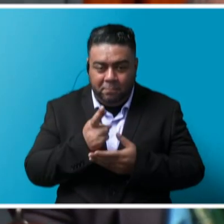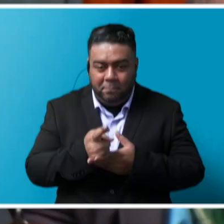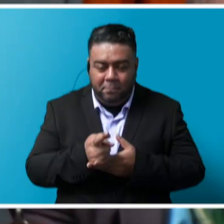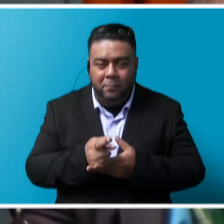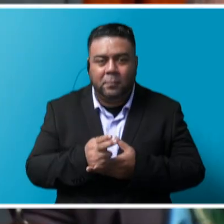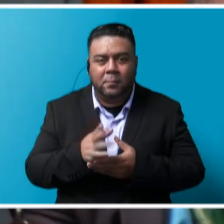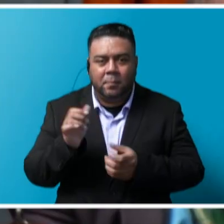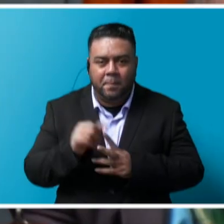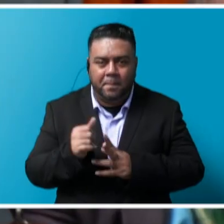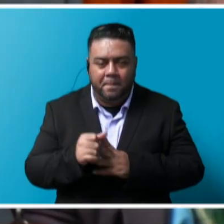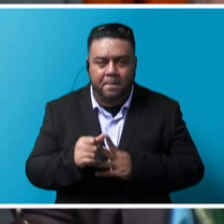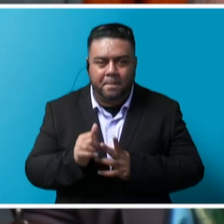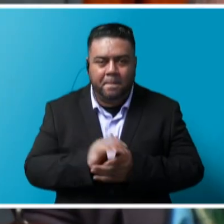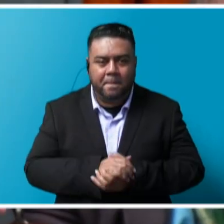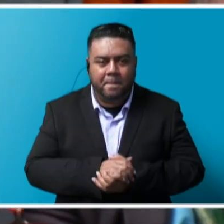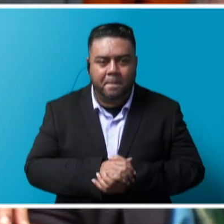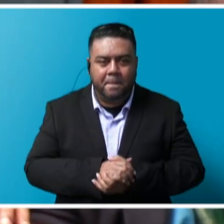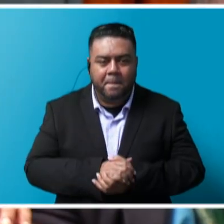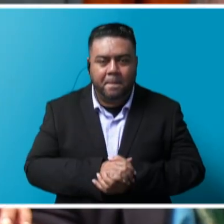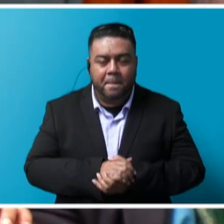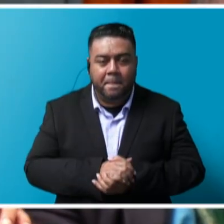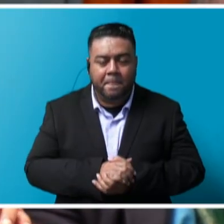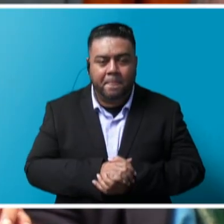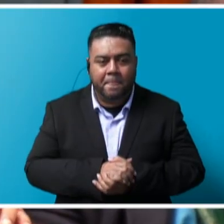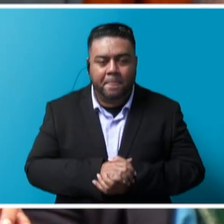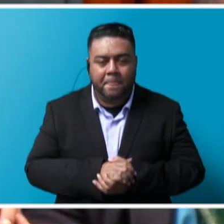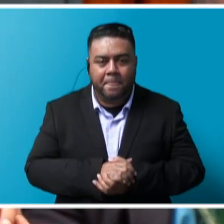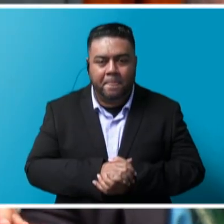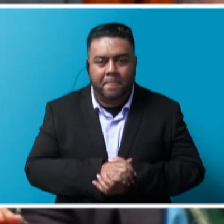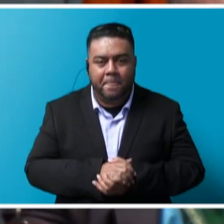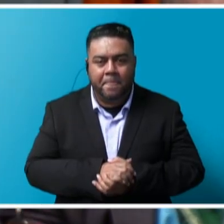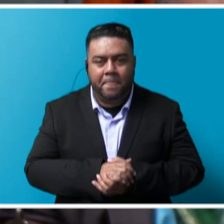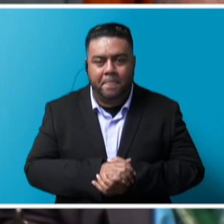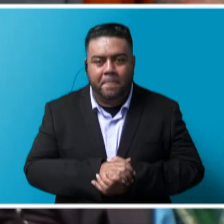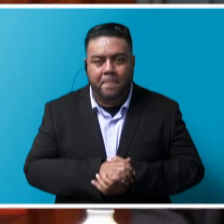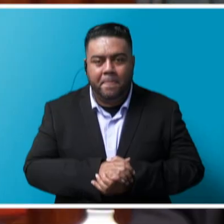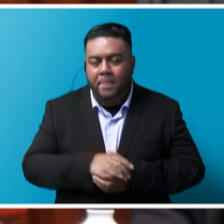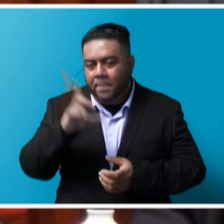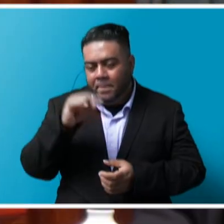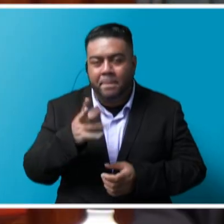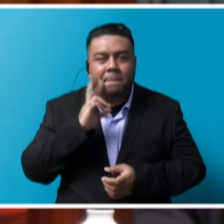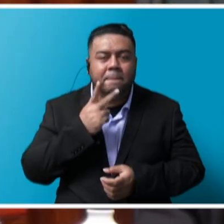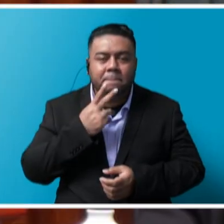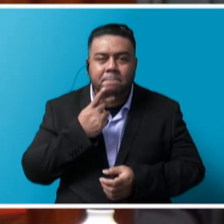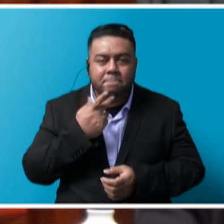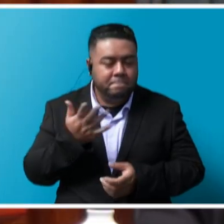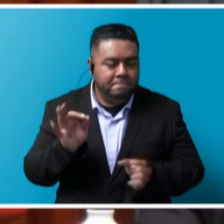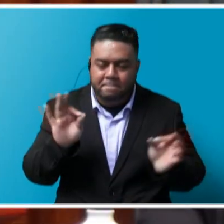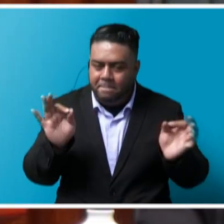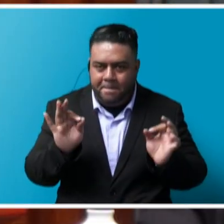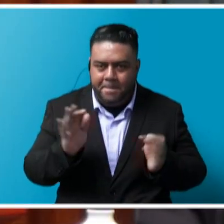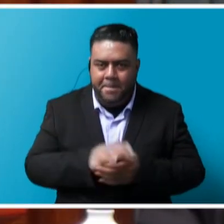prudently. A responsible government does not ignore economic realities, does not pretend that revenue pressures,